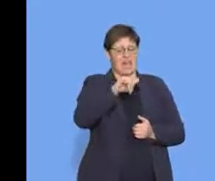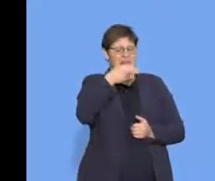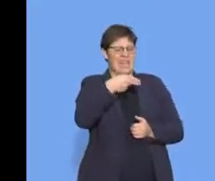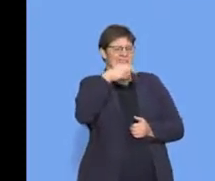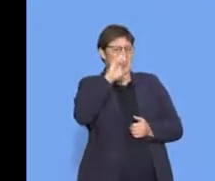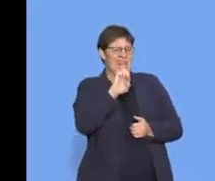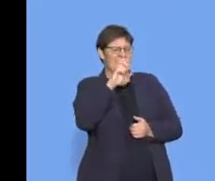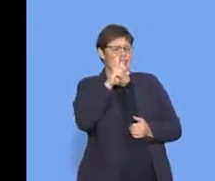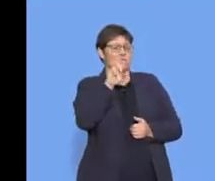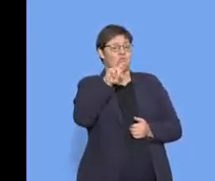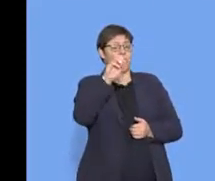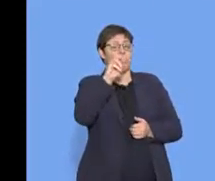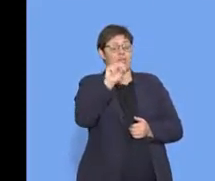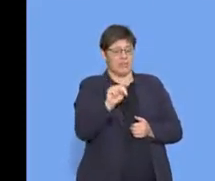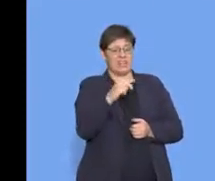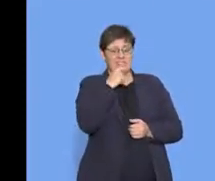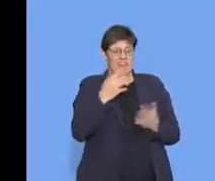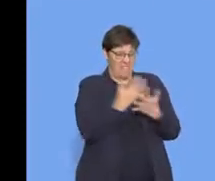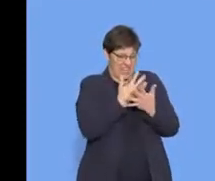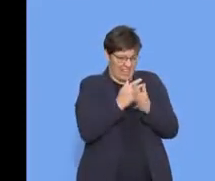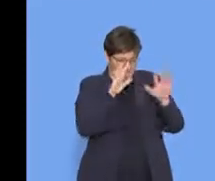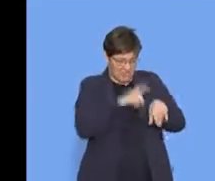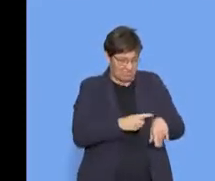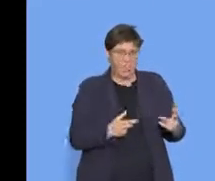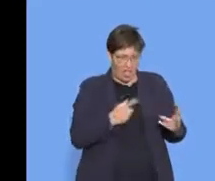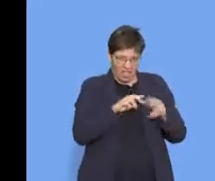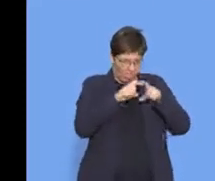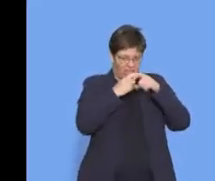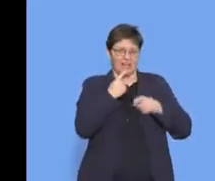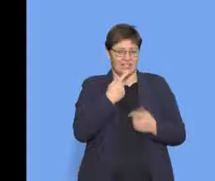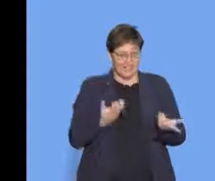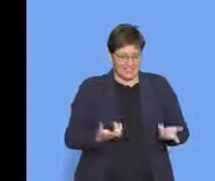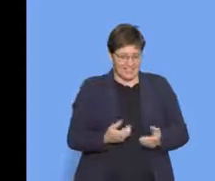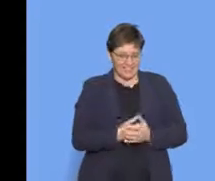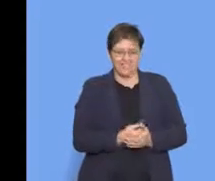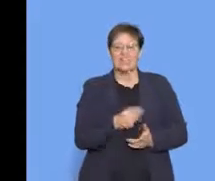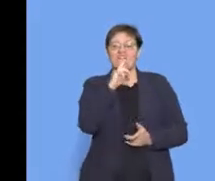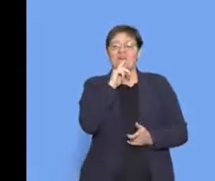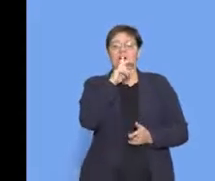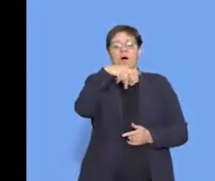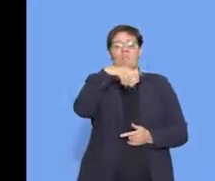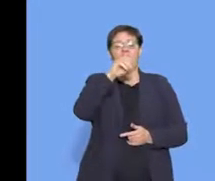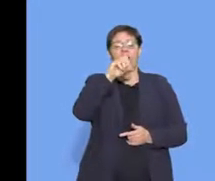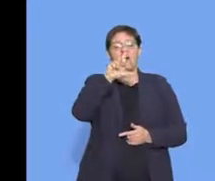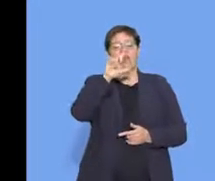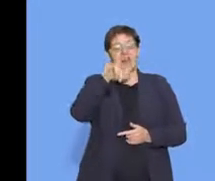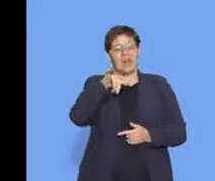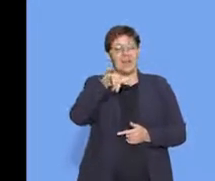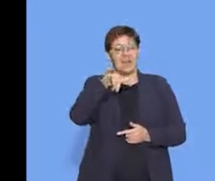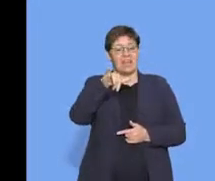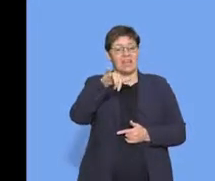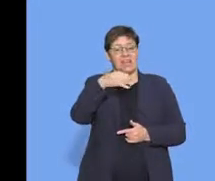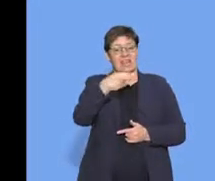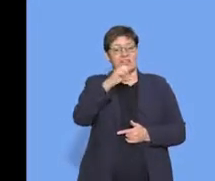polyhedron, let's try and say that 10 times really quickly. You'll get a bit tongue-tied. So a polyhedron is